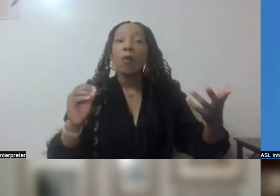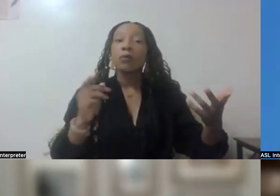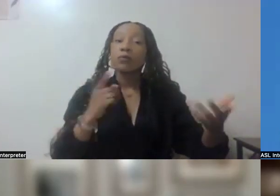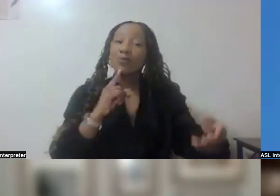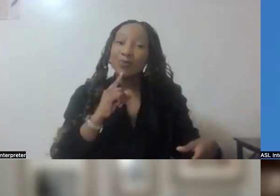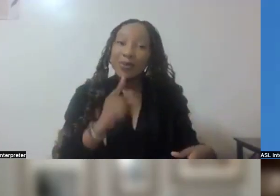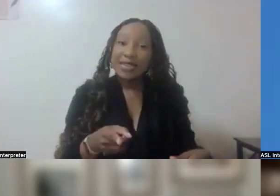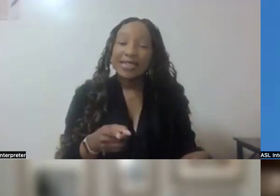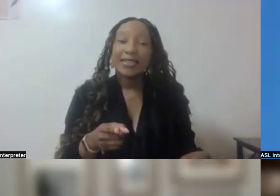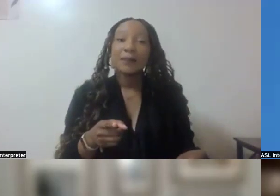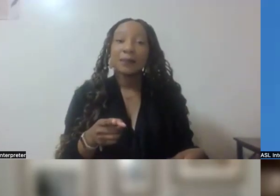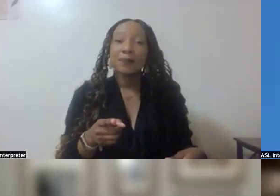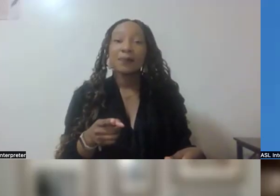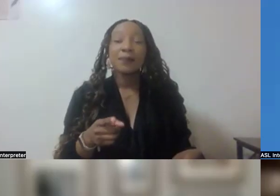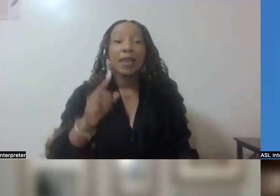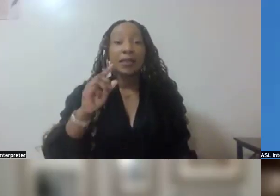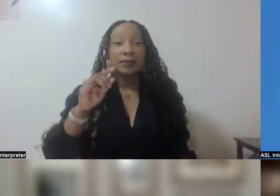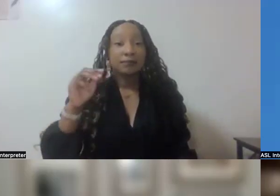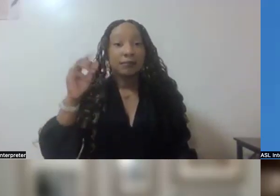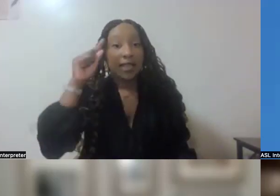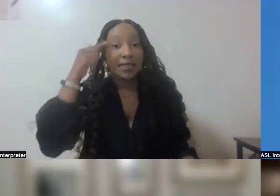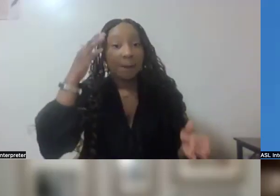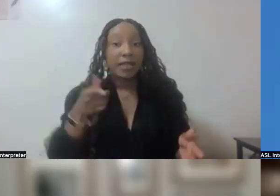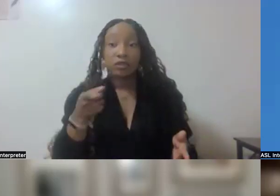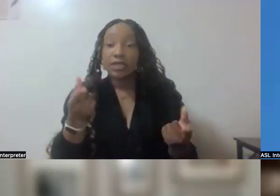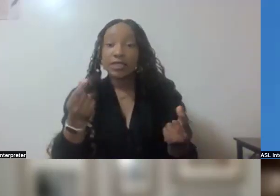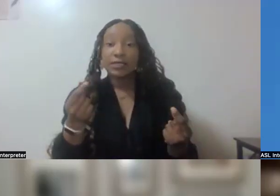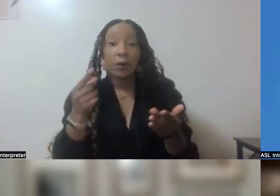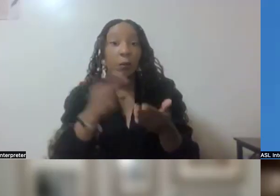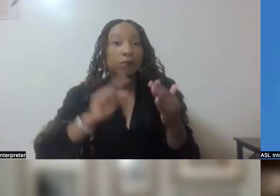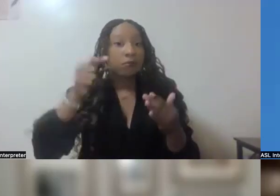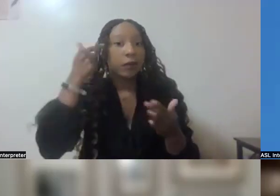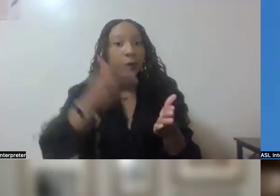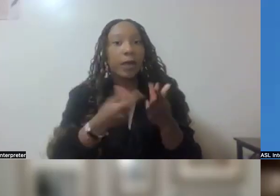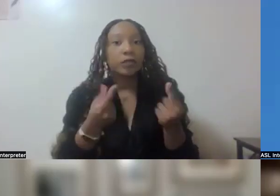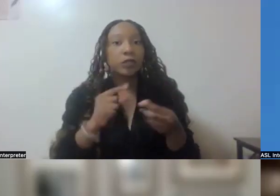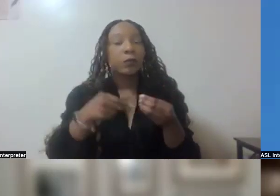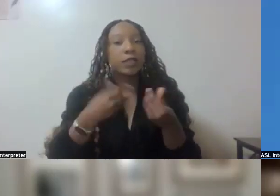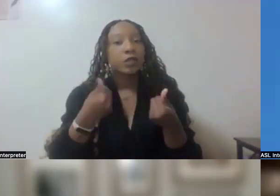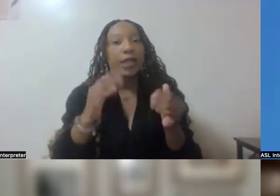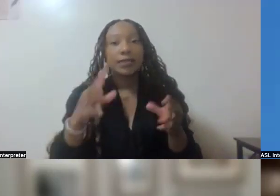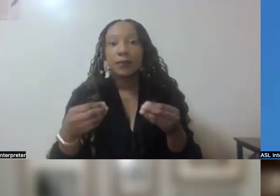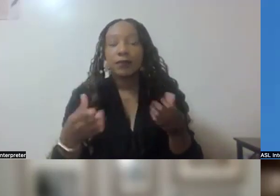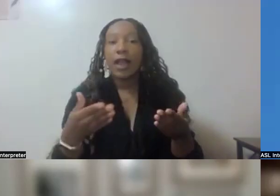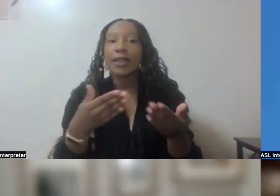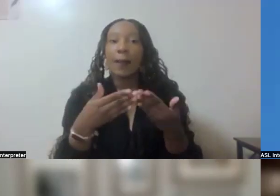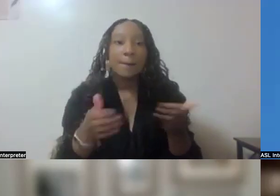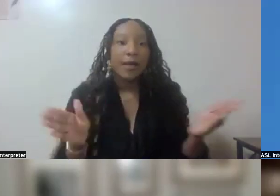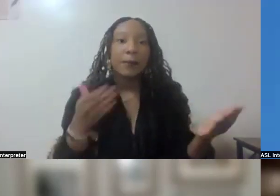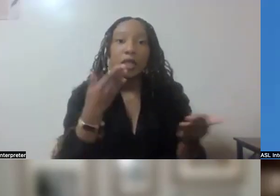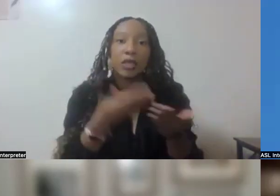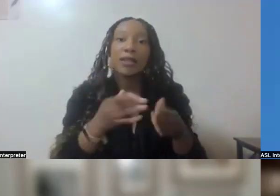ultimately, the mayor did what governments do when they're trying to provide a public good, which is choosing